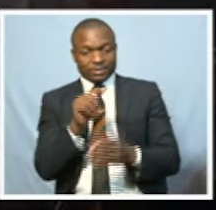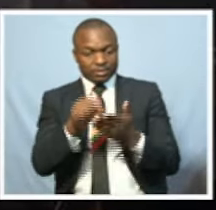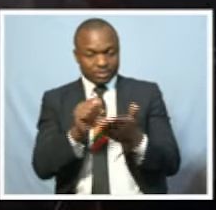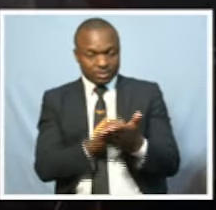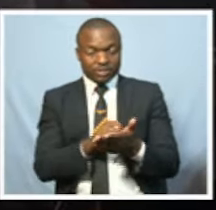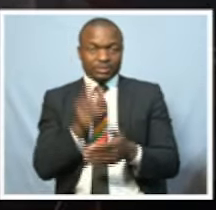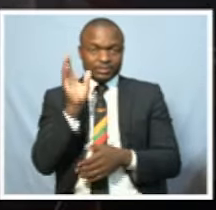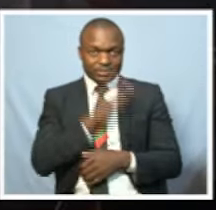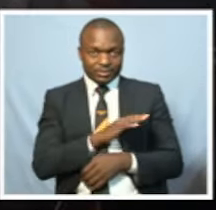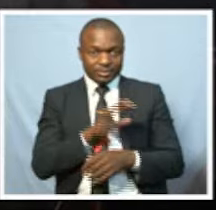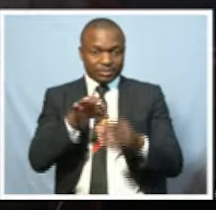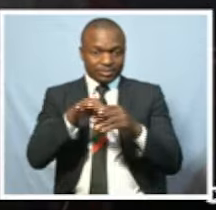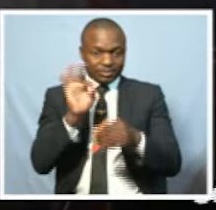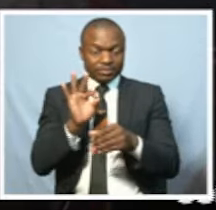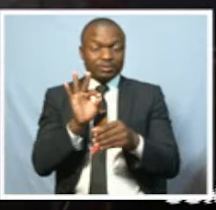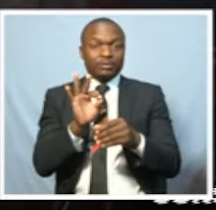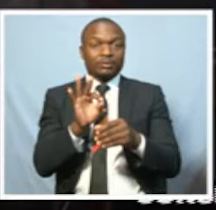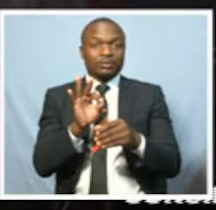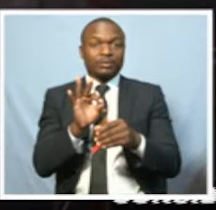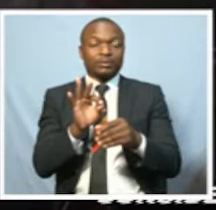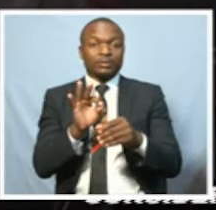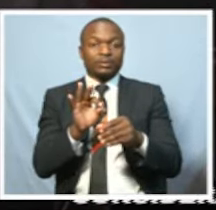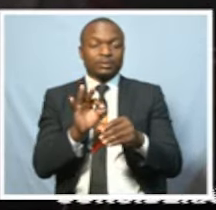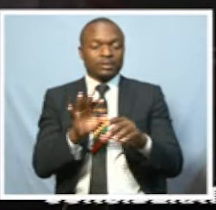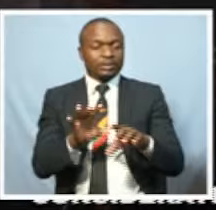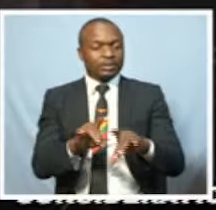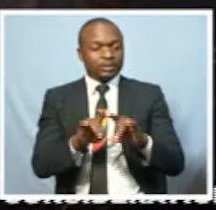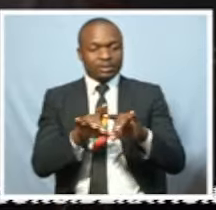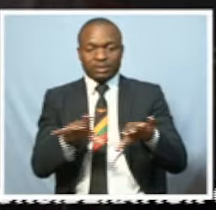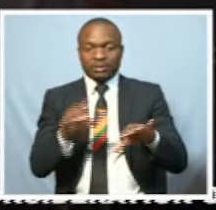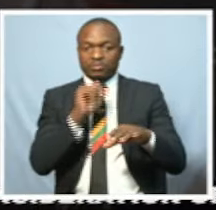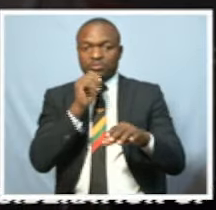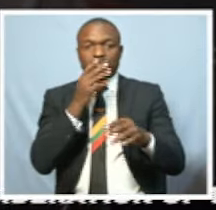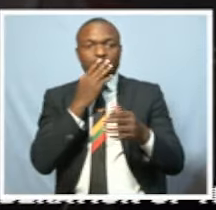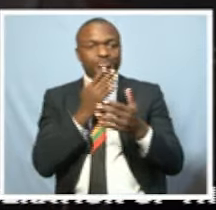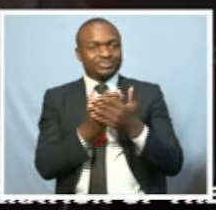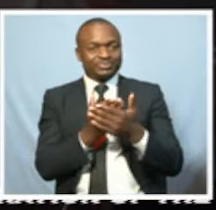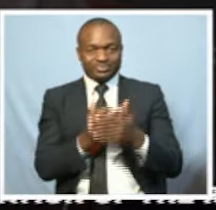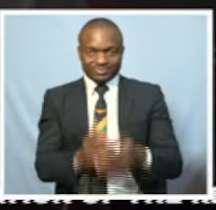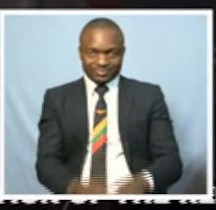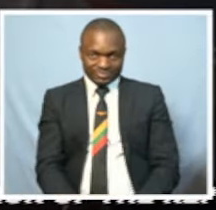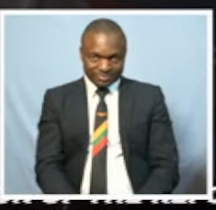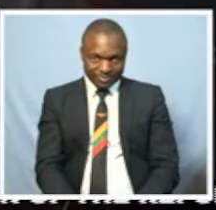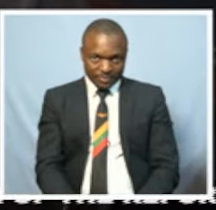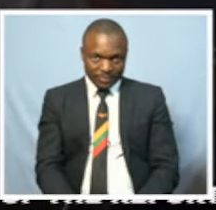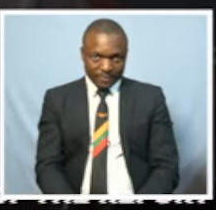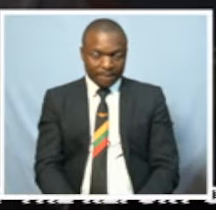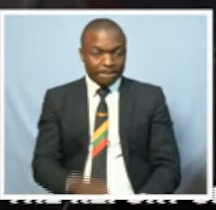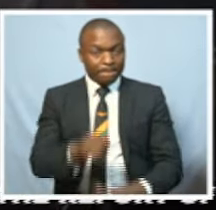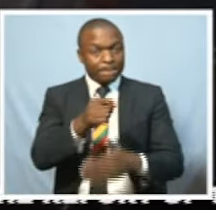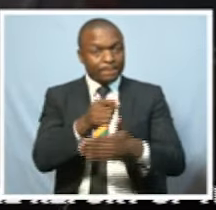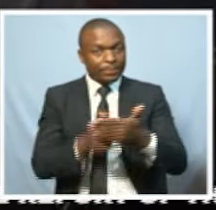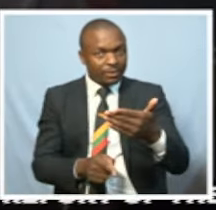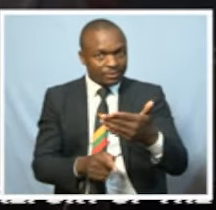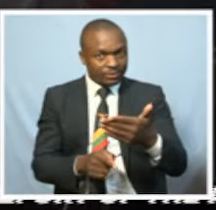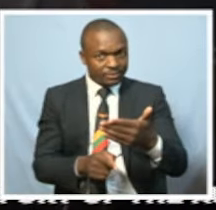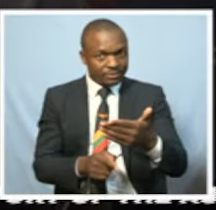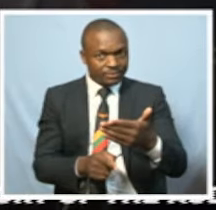and found that the yield was good enough to mechanize it. So what was